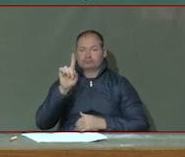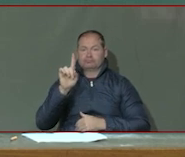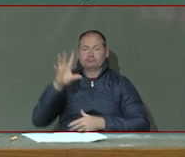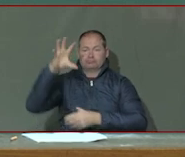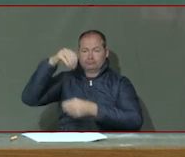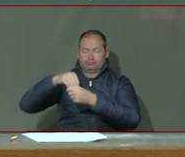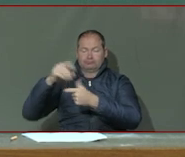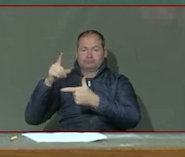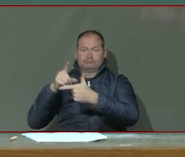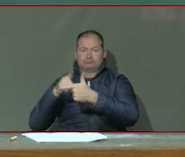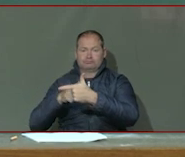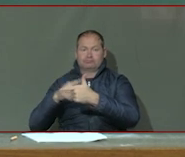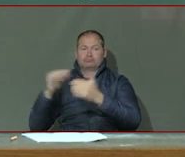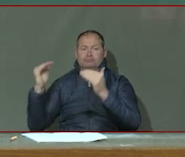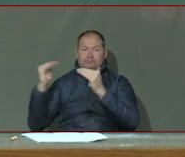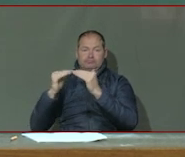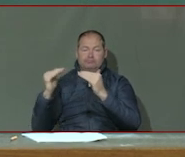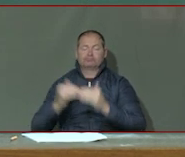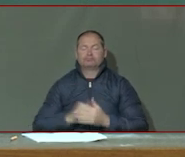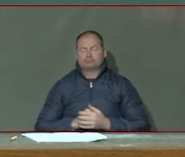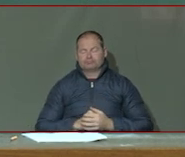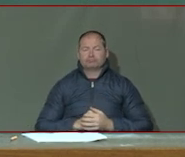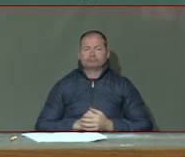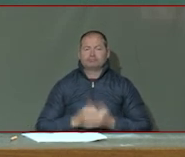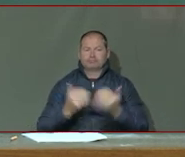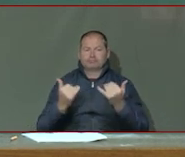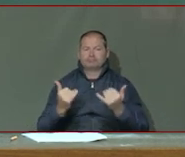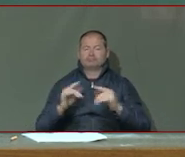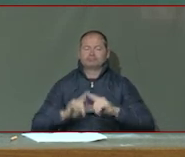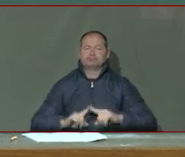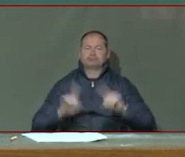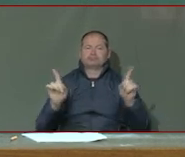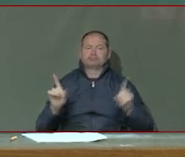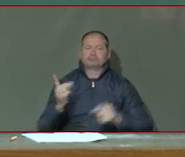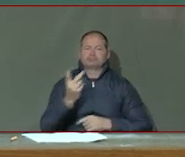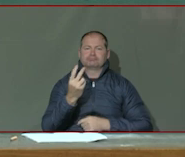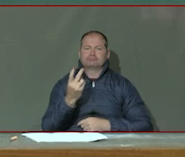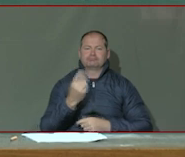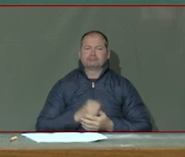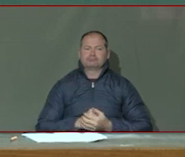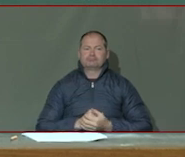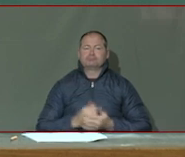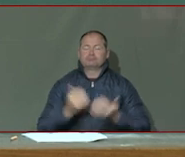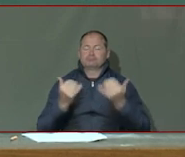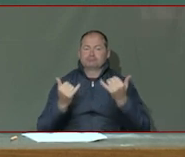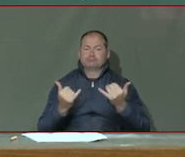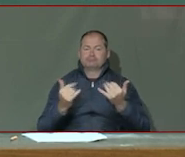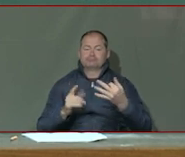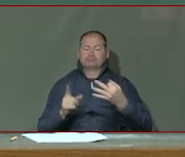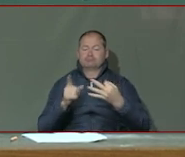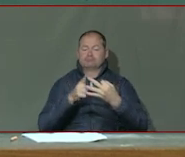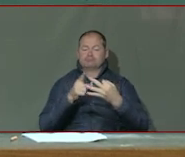So those are the characteristics that make it different. Right, we also know in a kite,